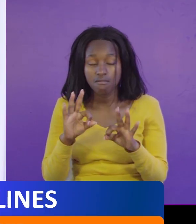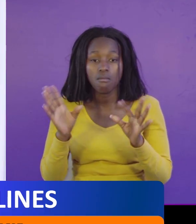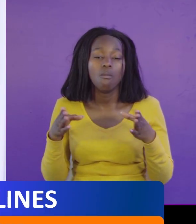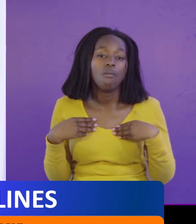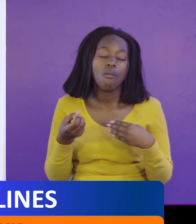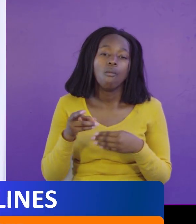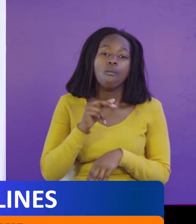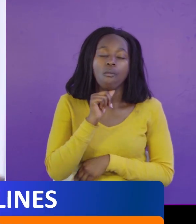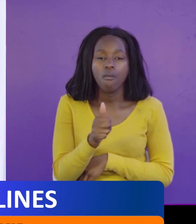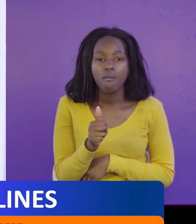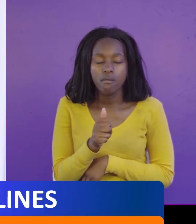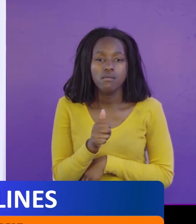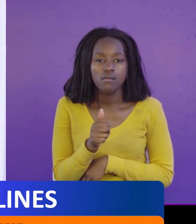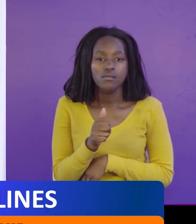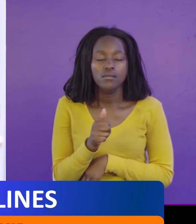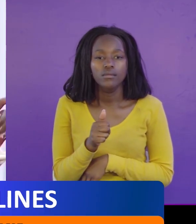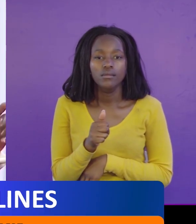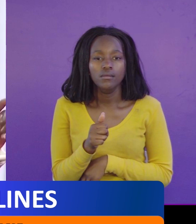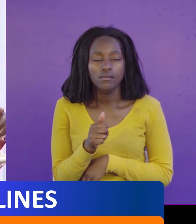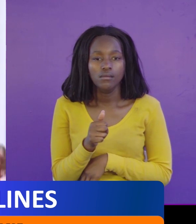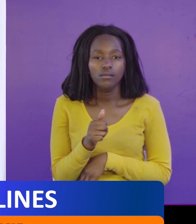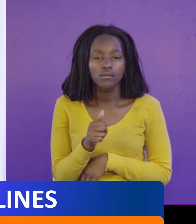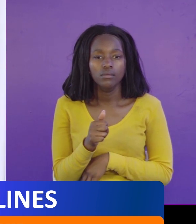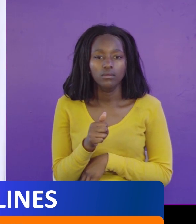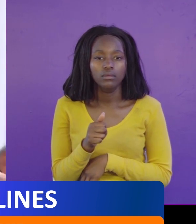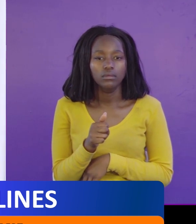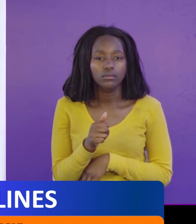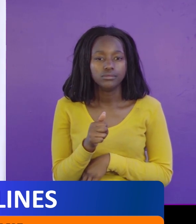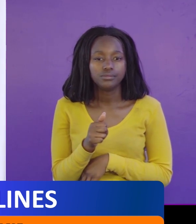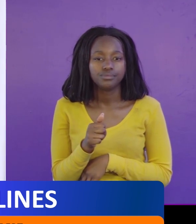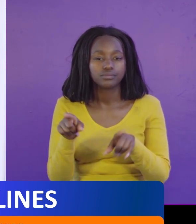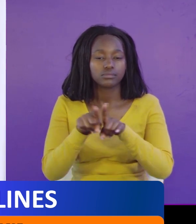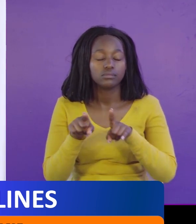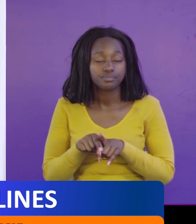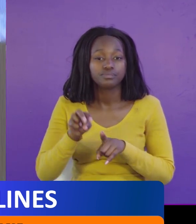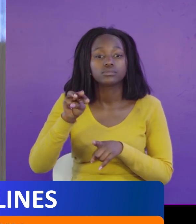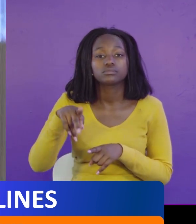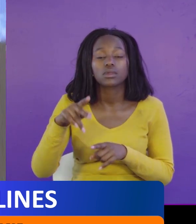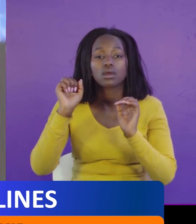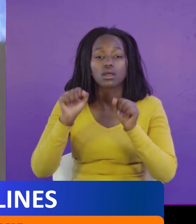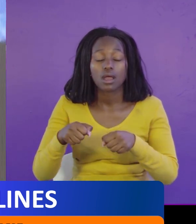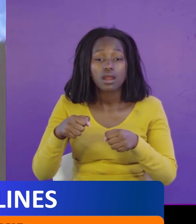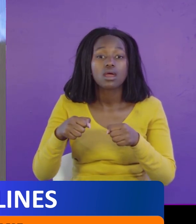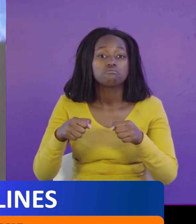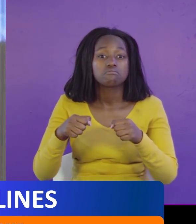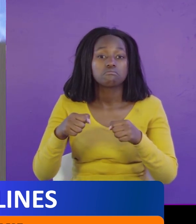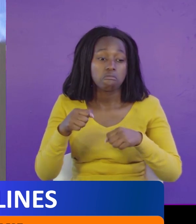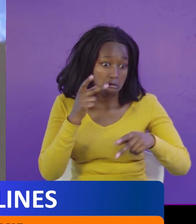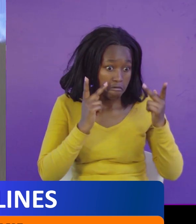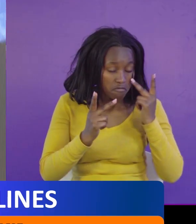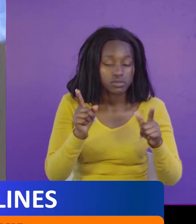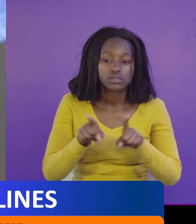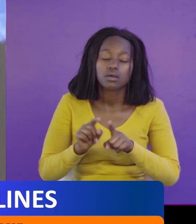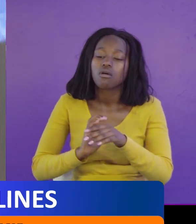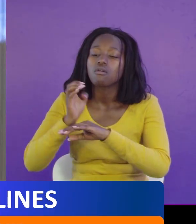of parliament can be oversighting and also implementing at the same time. I, William Ruto, President of